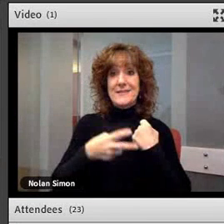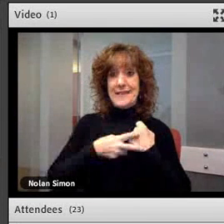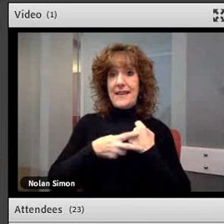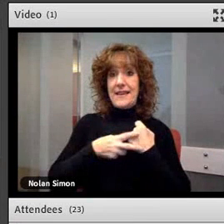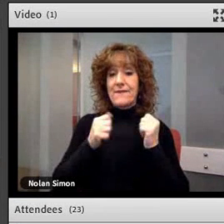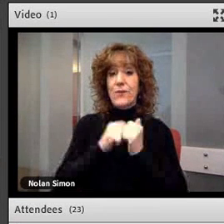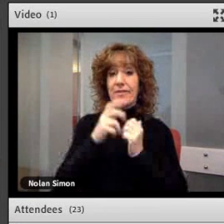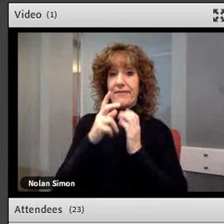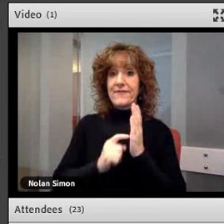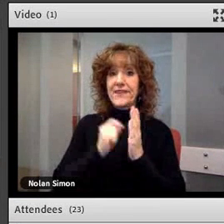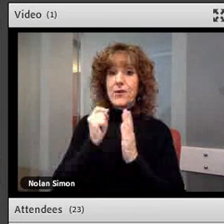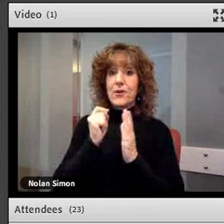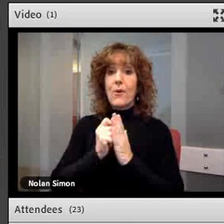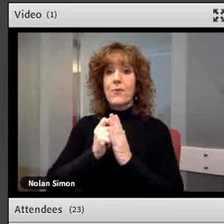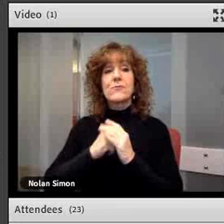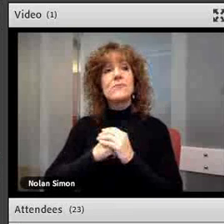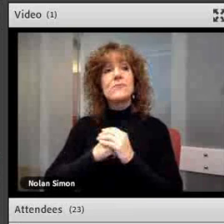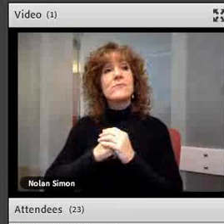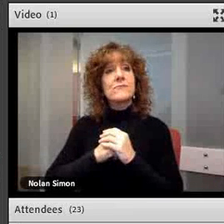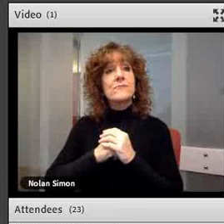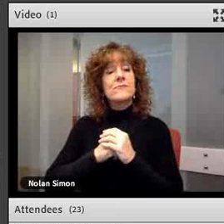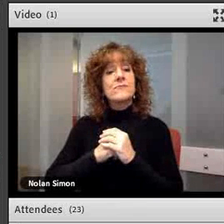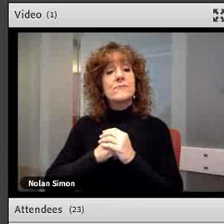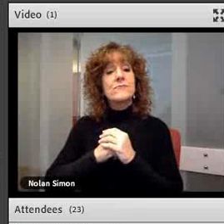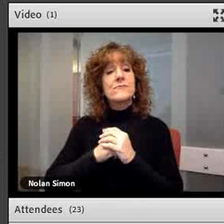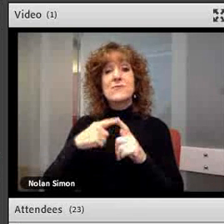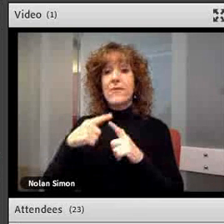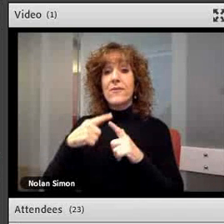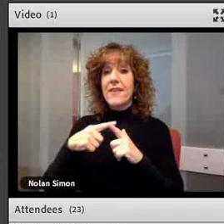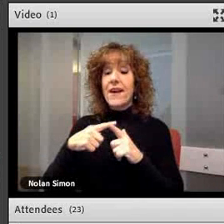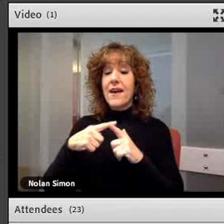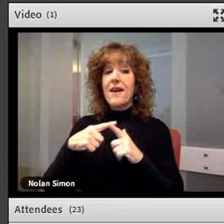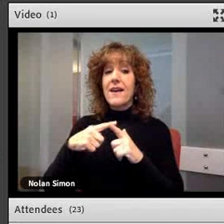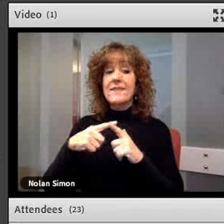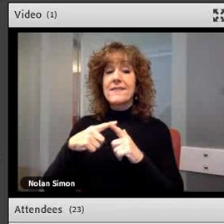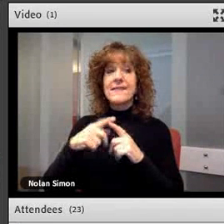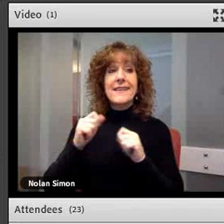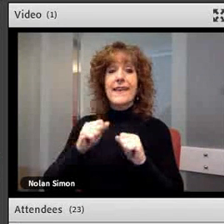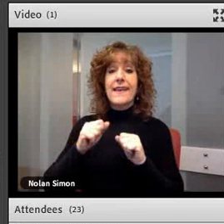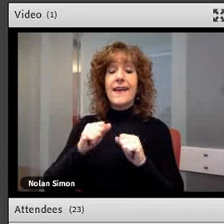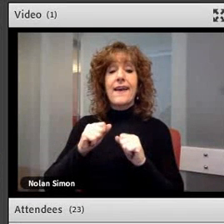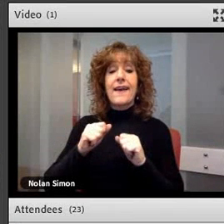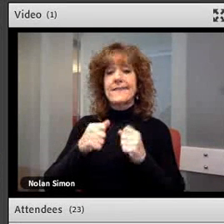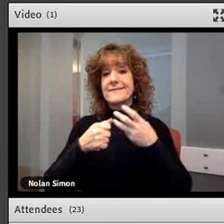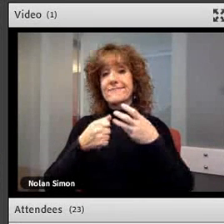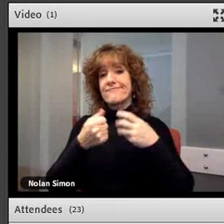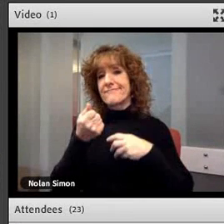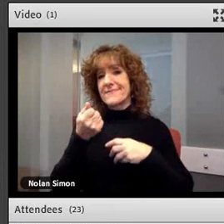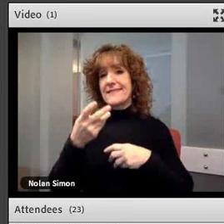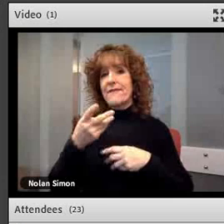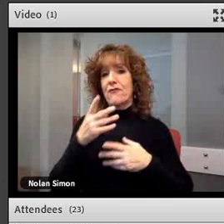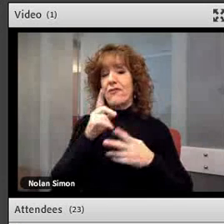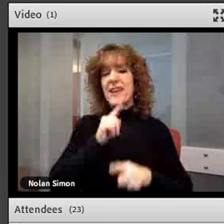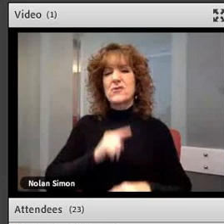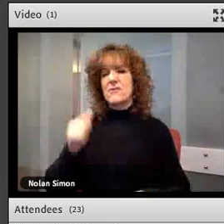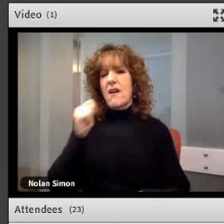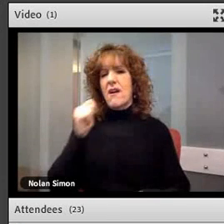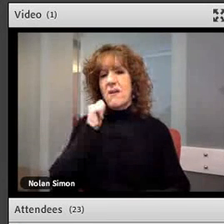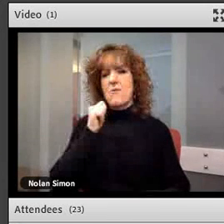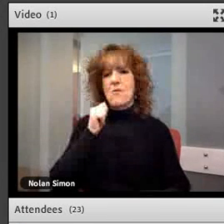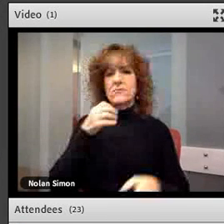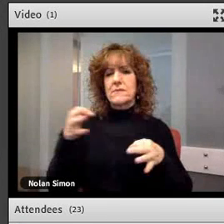with video. Okay, so then we could put in the different answers. So here I'm not going to go through the